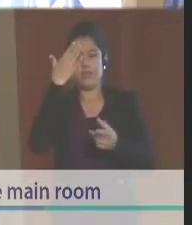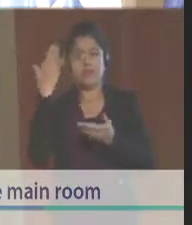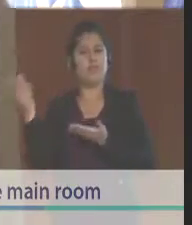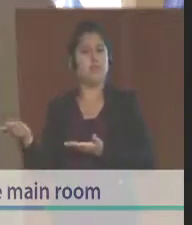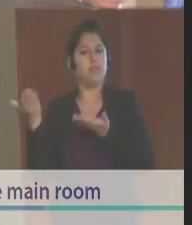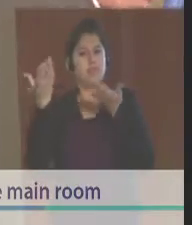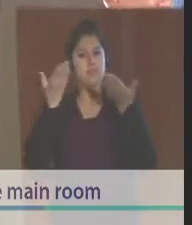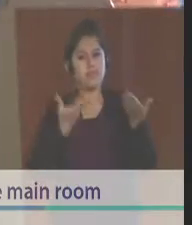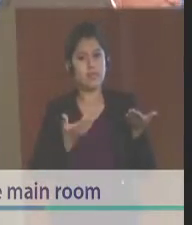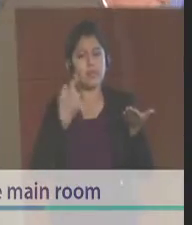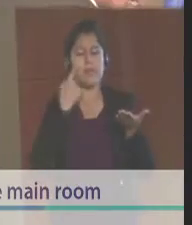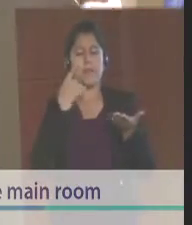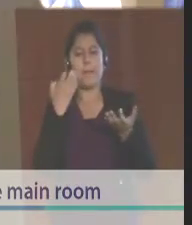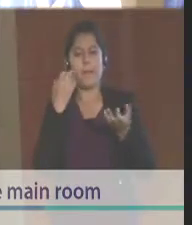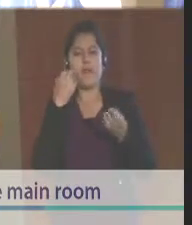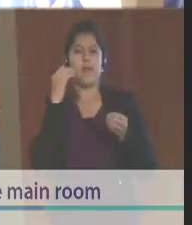Peru